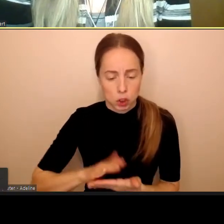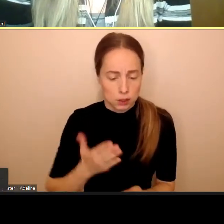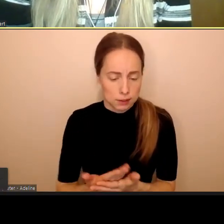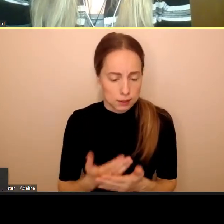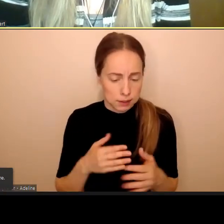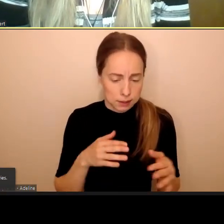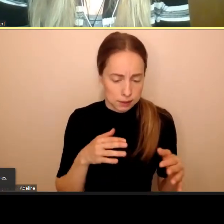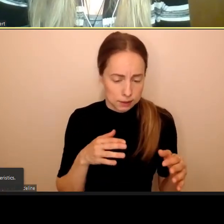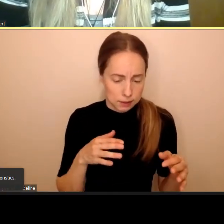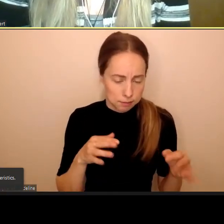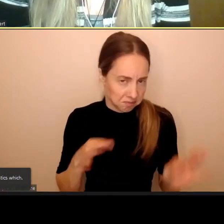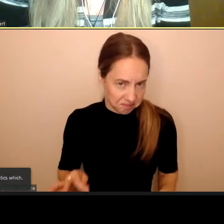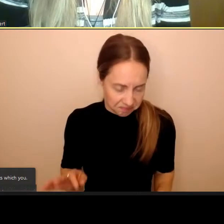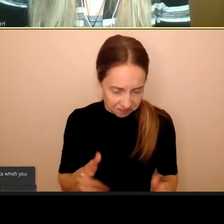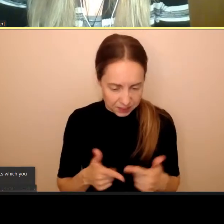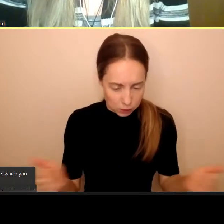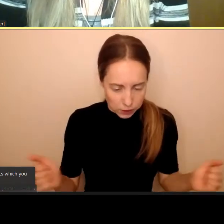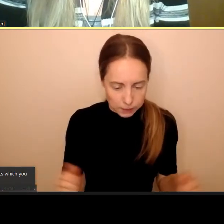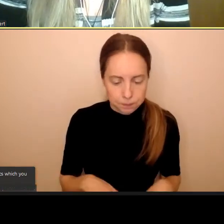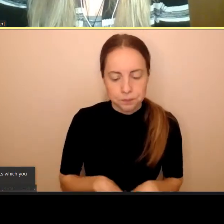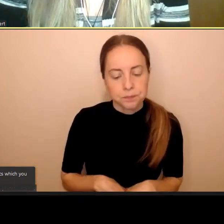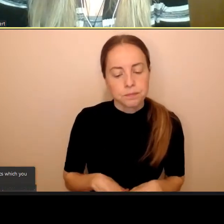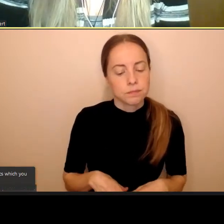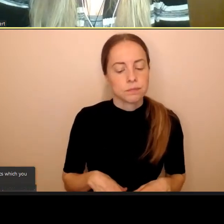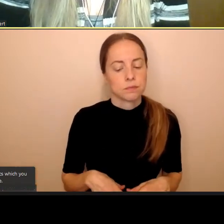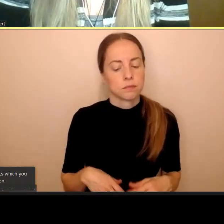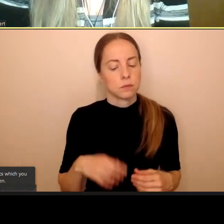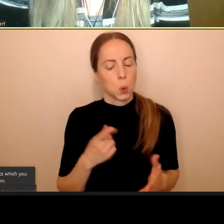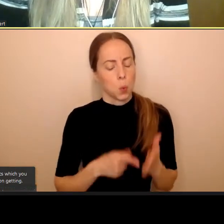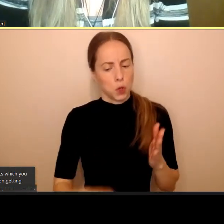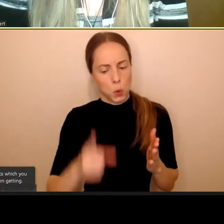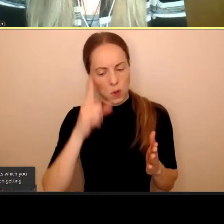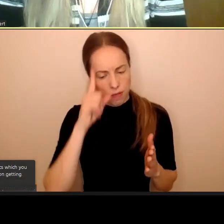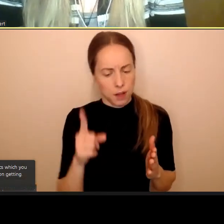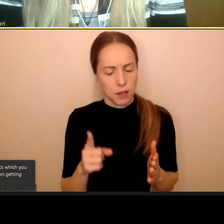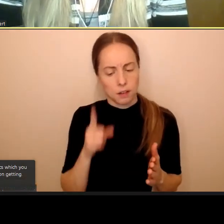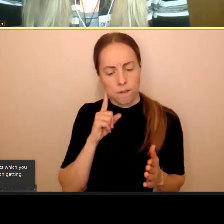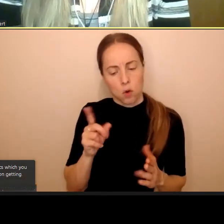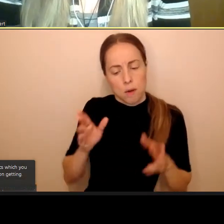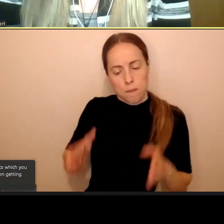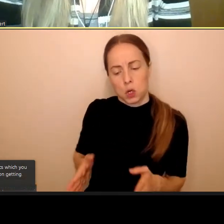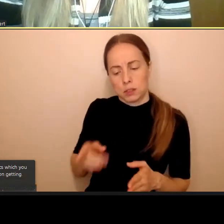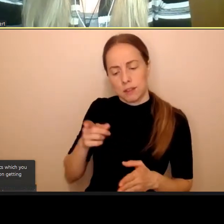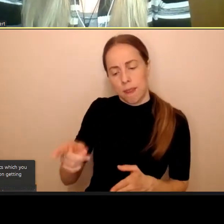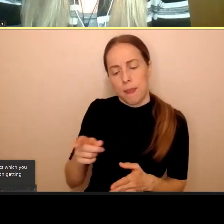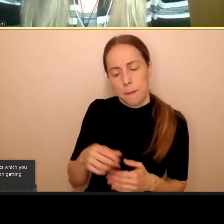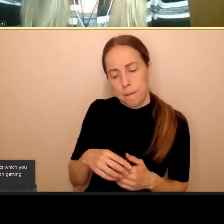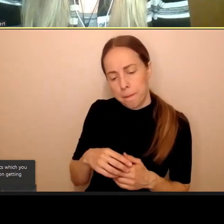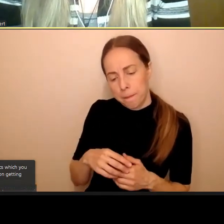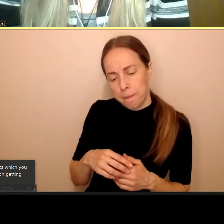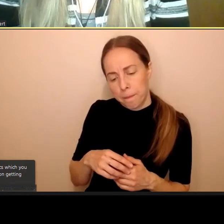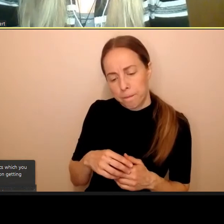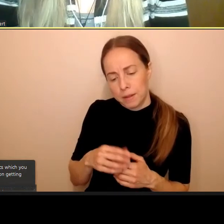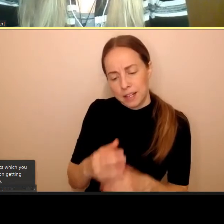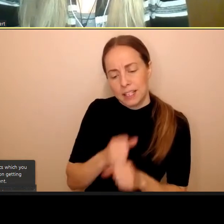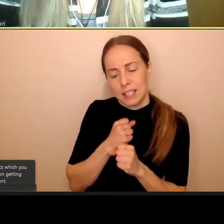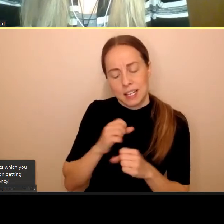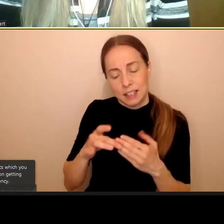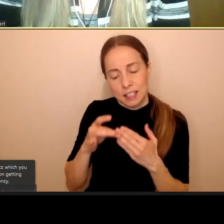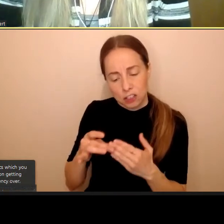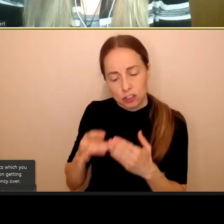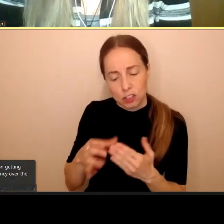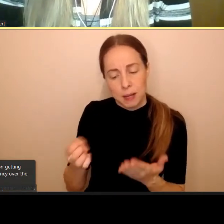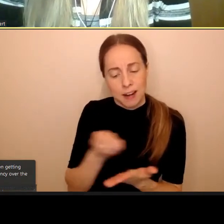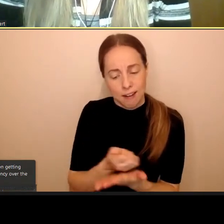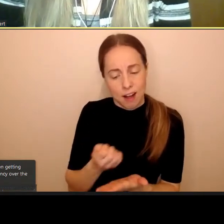more characteristics which you feel may contribute towards a person gaining leadership and economy self-sufficiency? Over